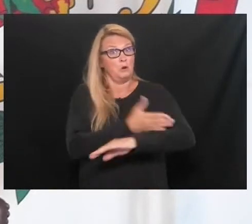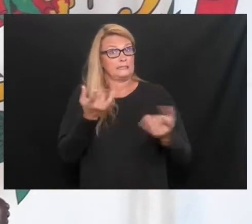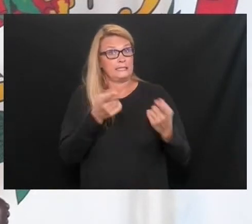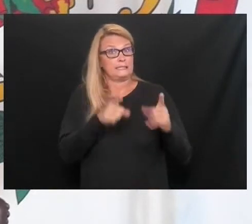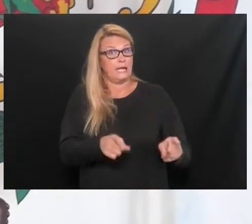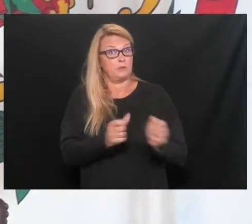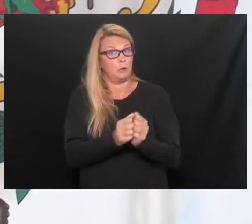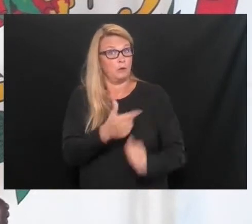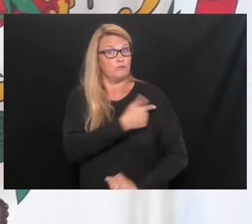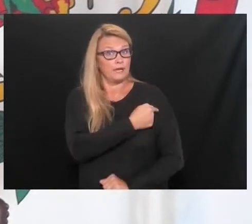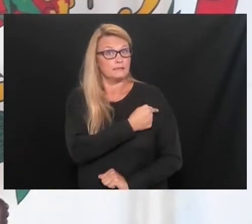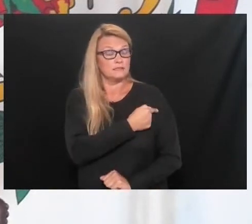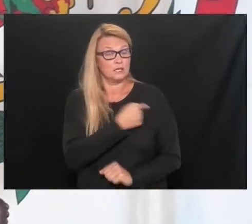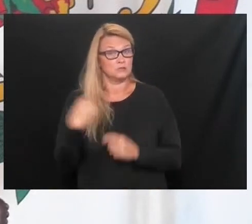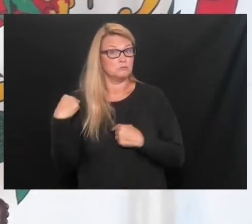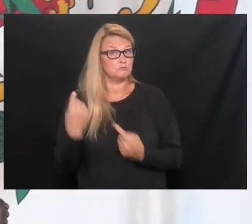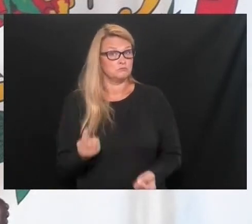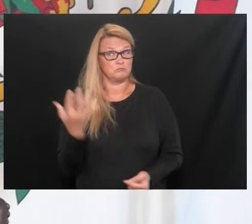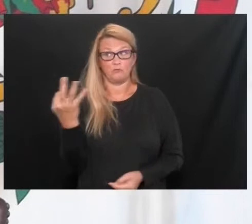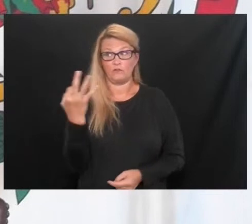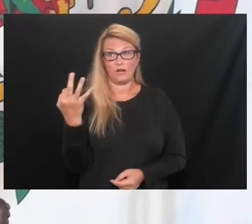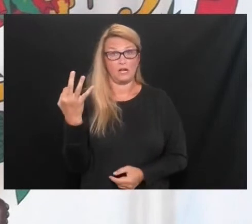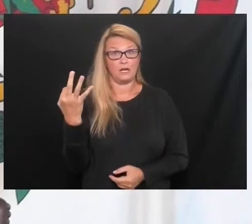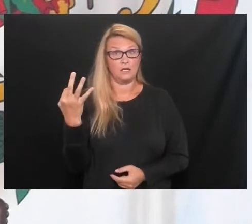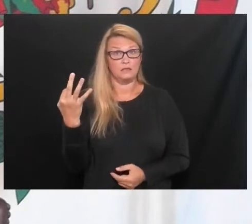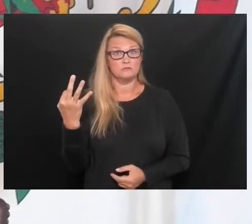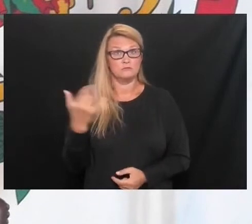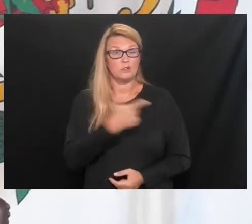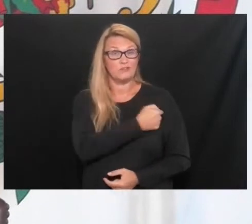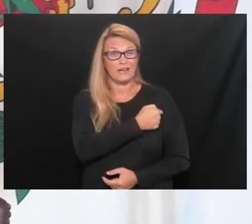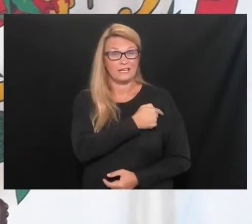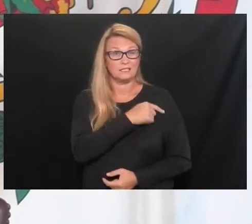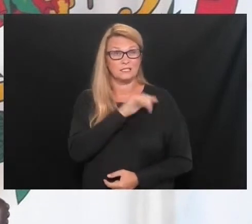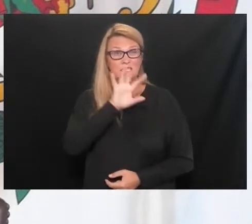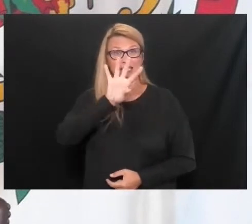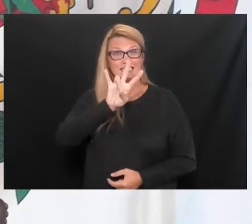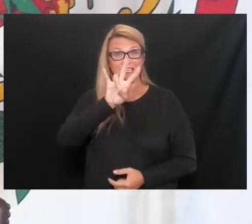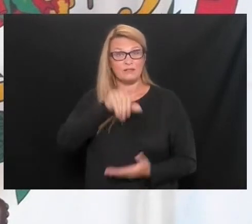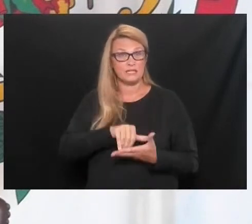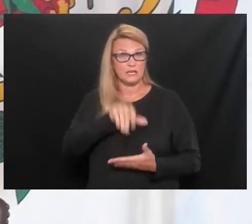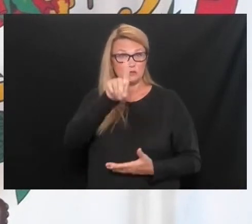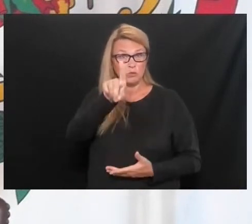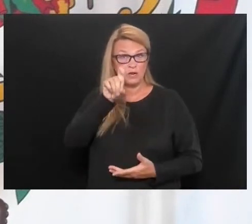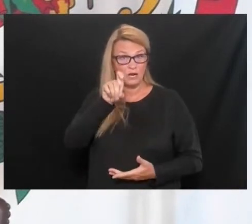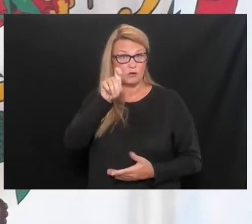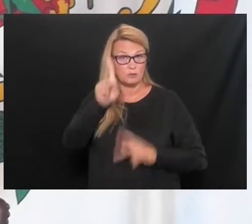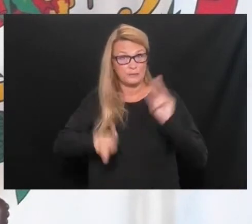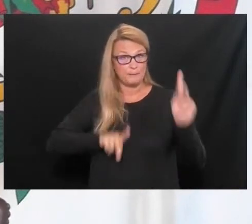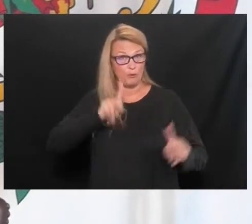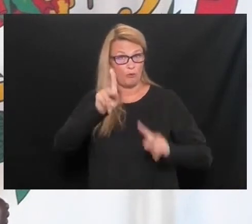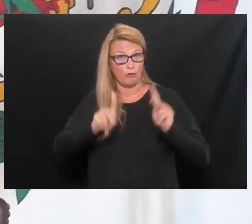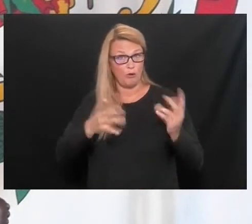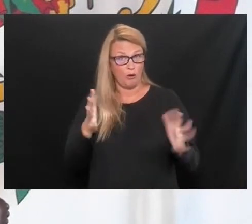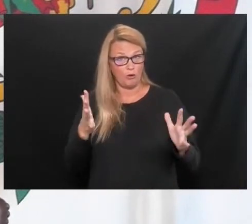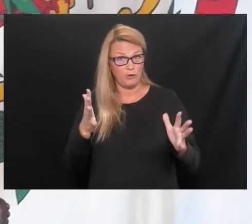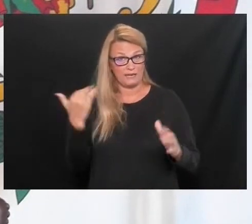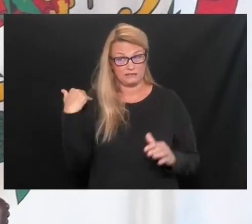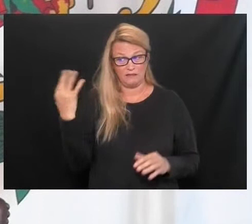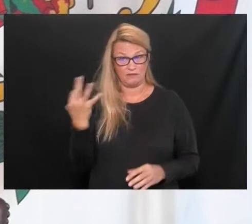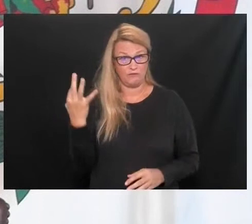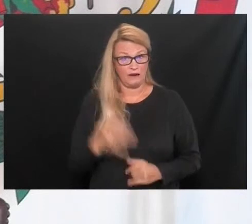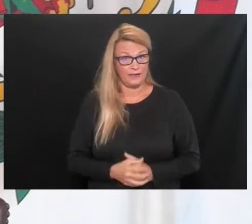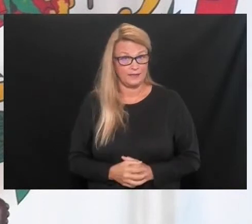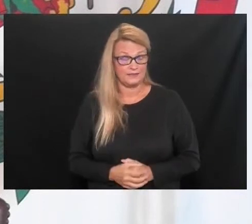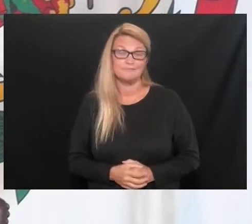vaccinations. And since Friday, we vaccinated 7,100 folks that had not been